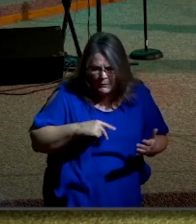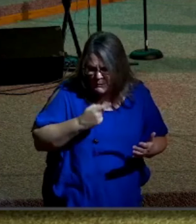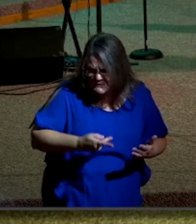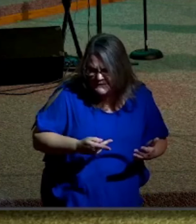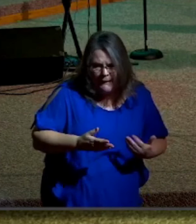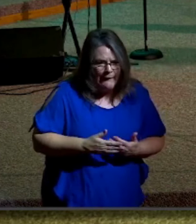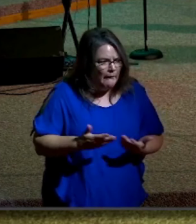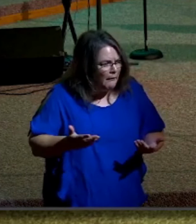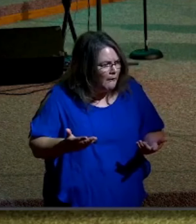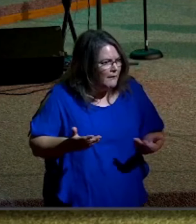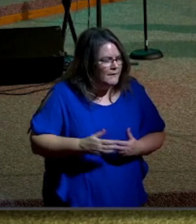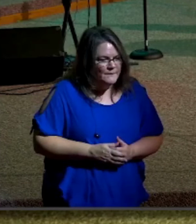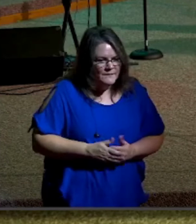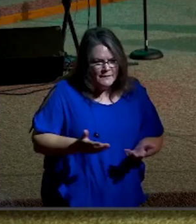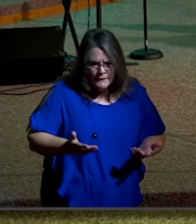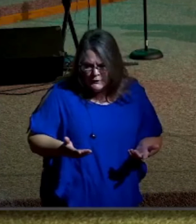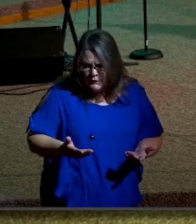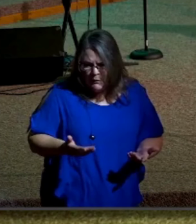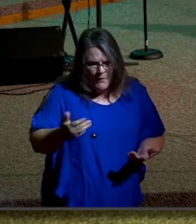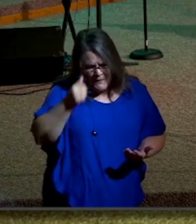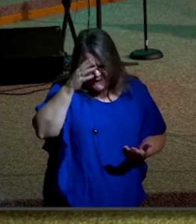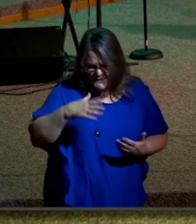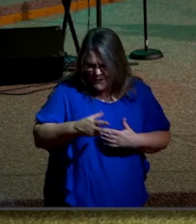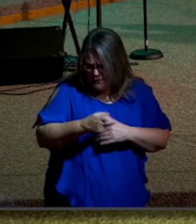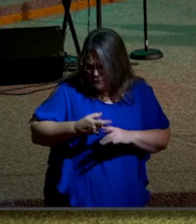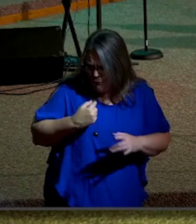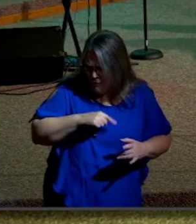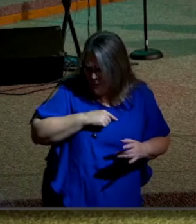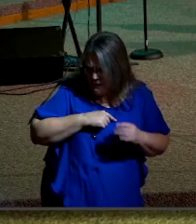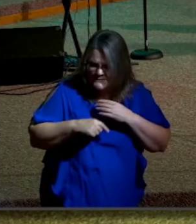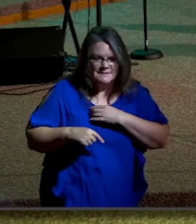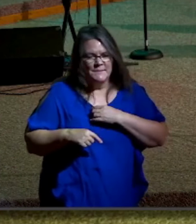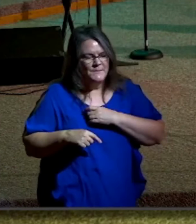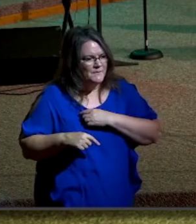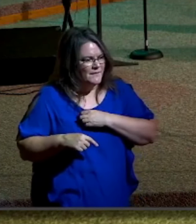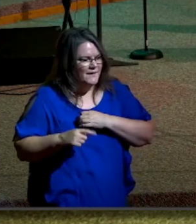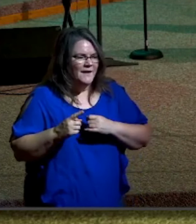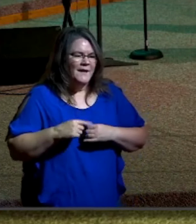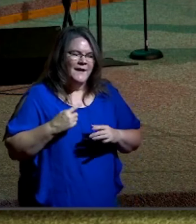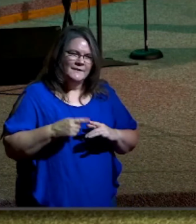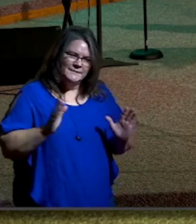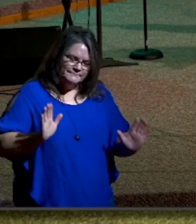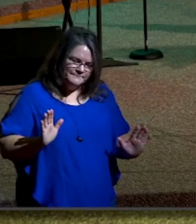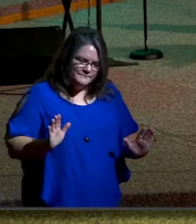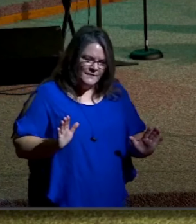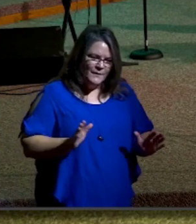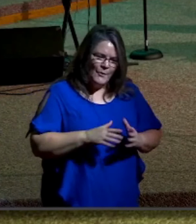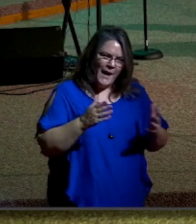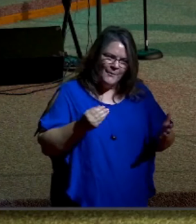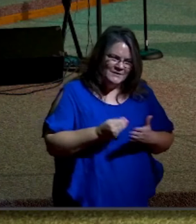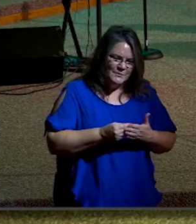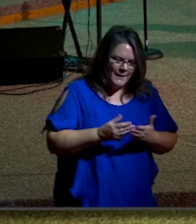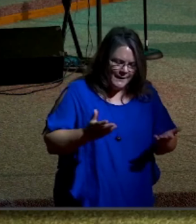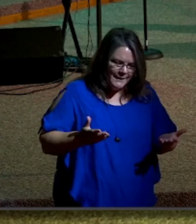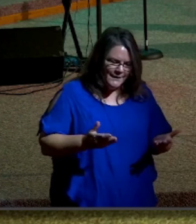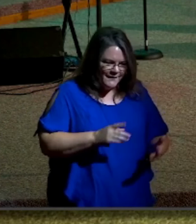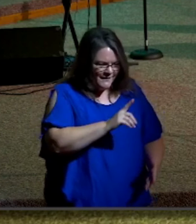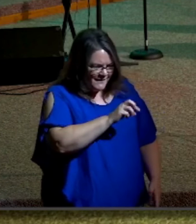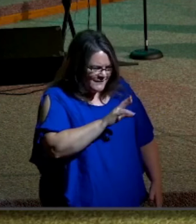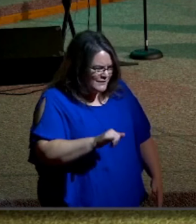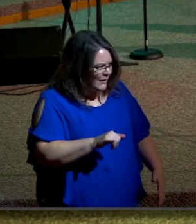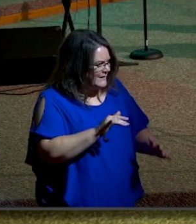oh my gosh, this guy just stole money from us. And then all of a sudden, I was like, how much was it? I asked Ari, can you like convert it? Because